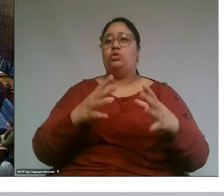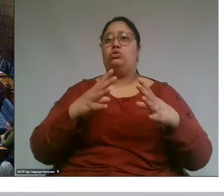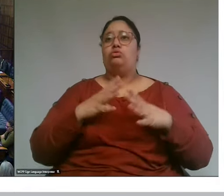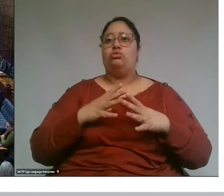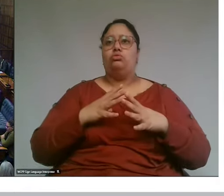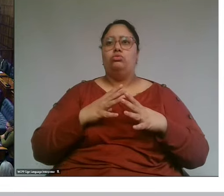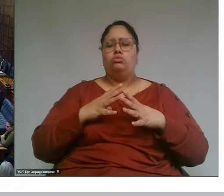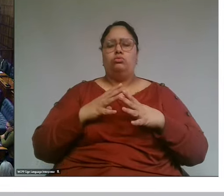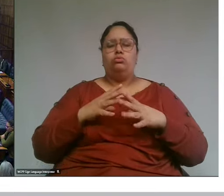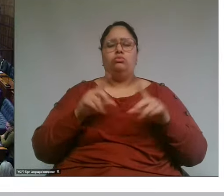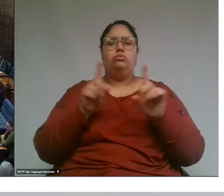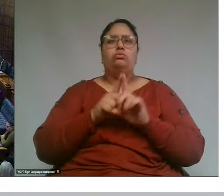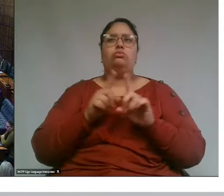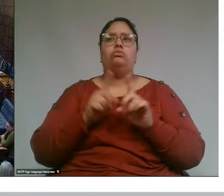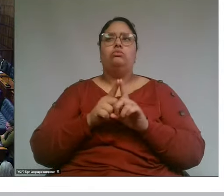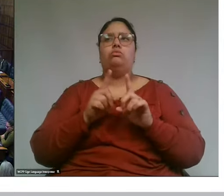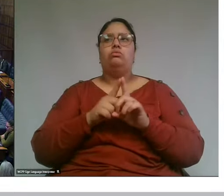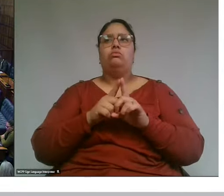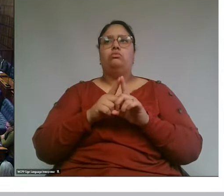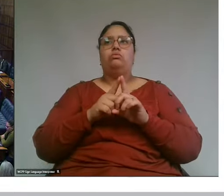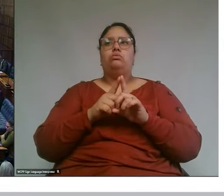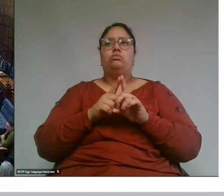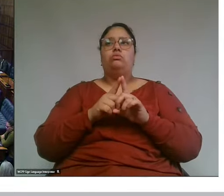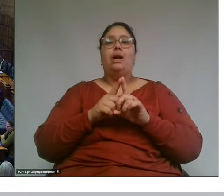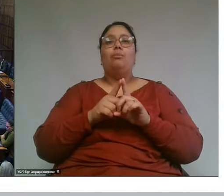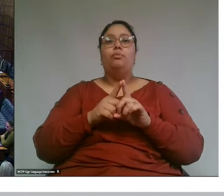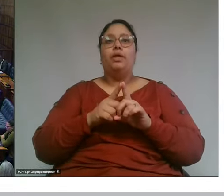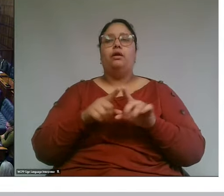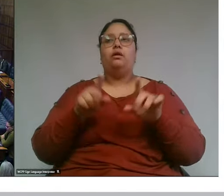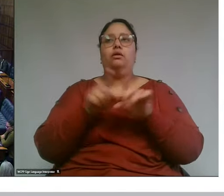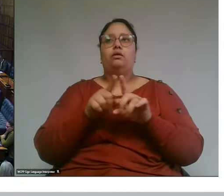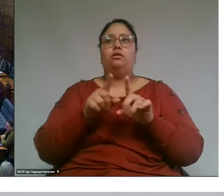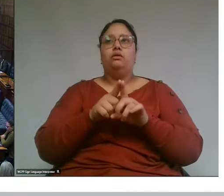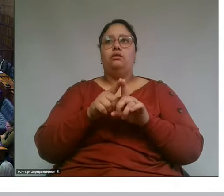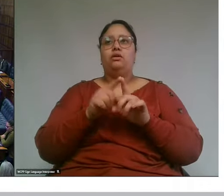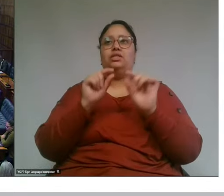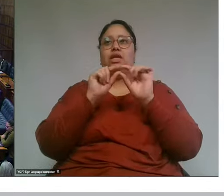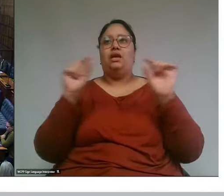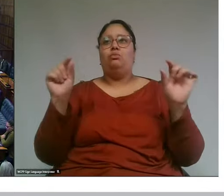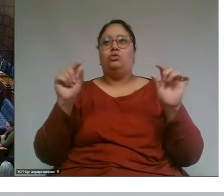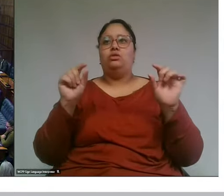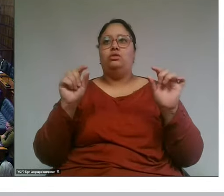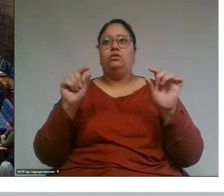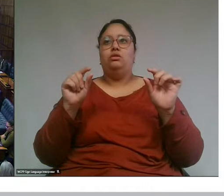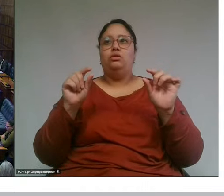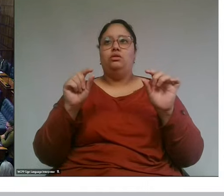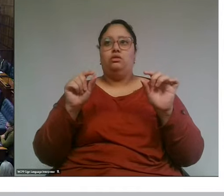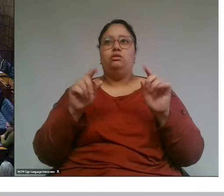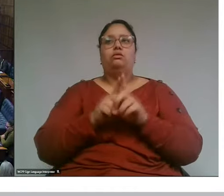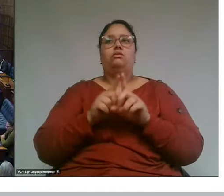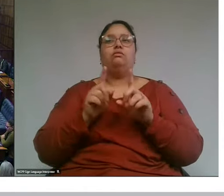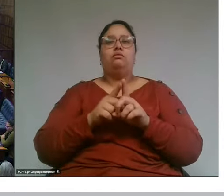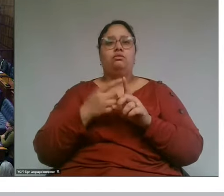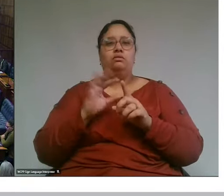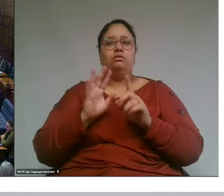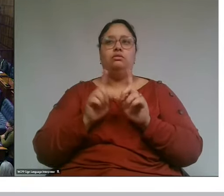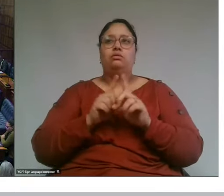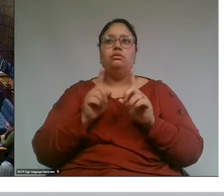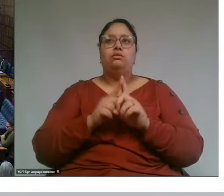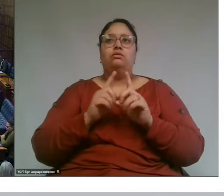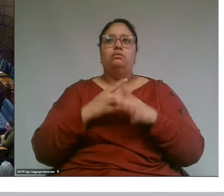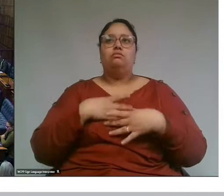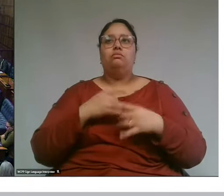having got at the outcome and see how we can actually begin to ignite